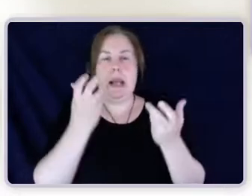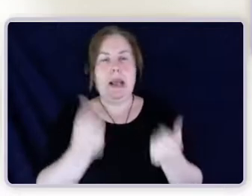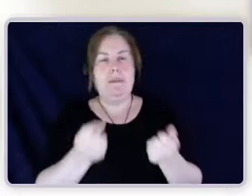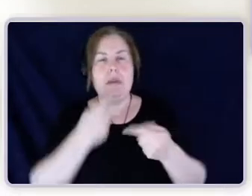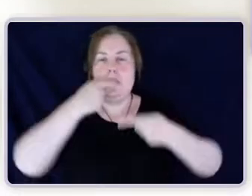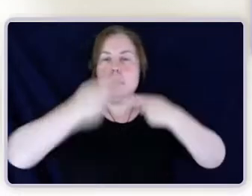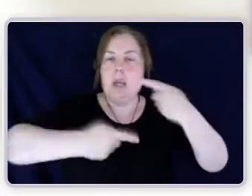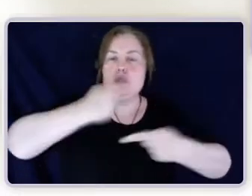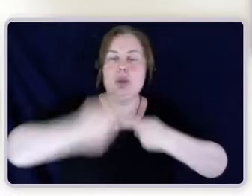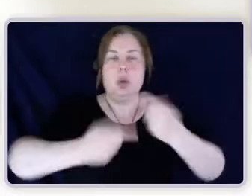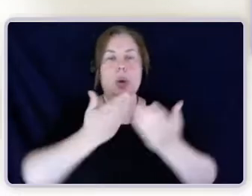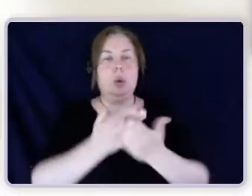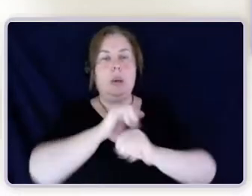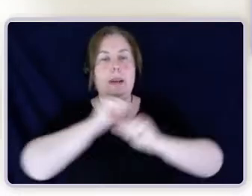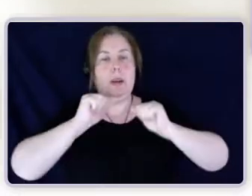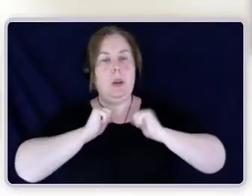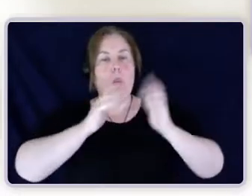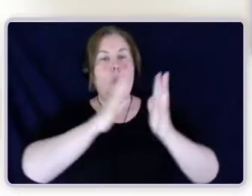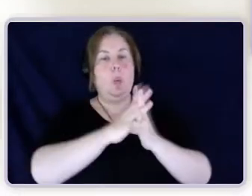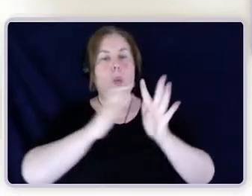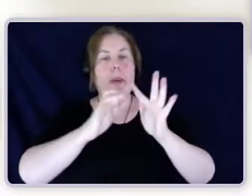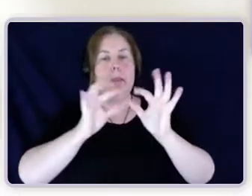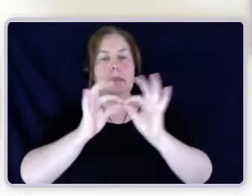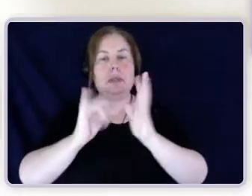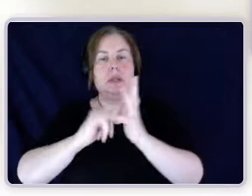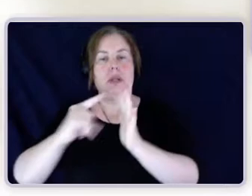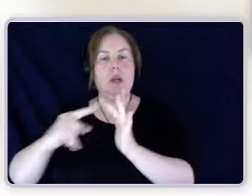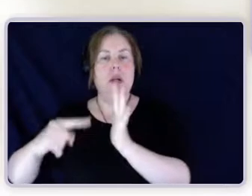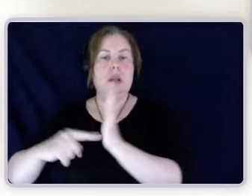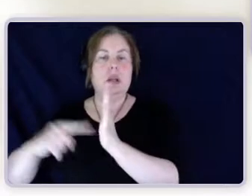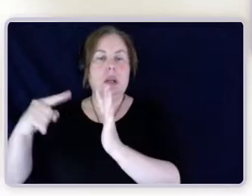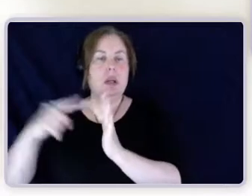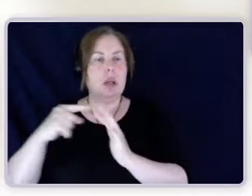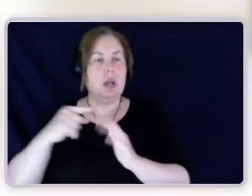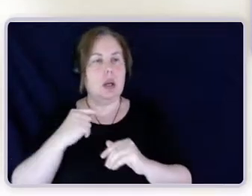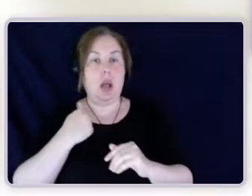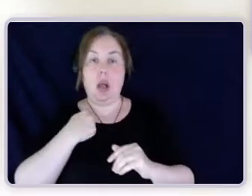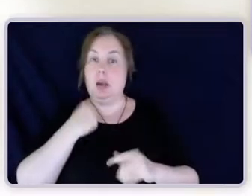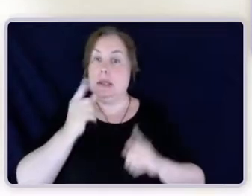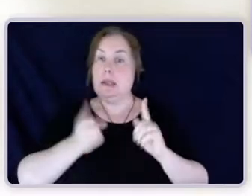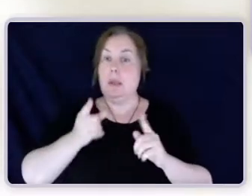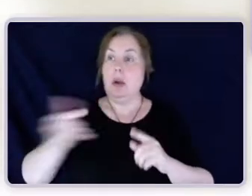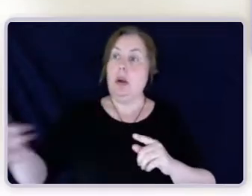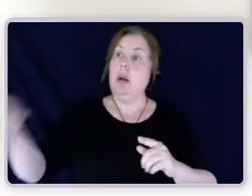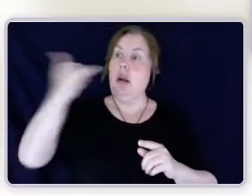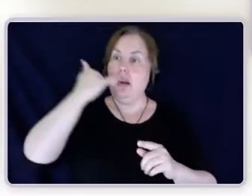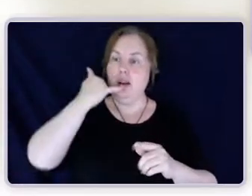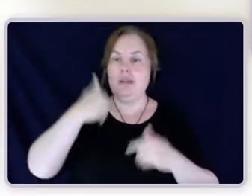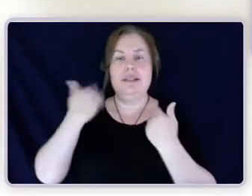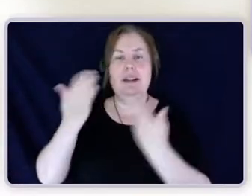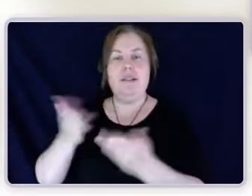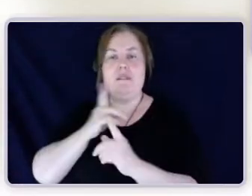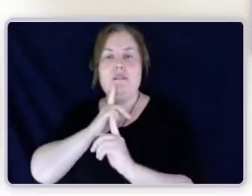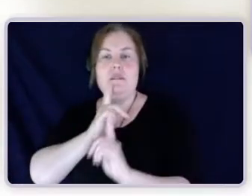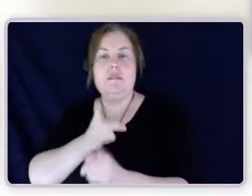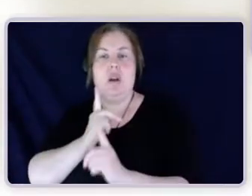before to our office's advice service. I'm sometimes on the advice service, so the guardians sometimes help to take calls